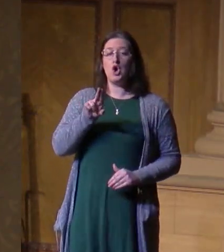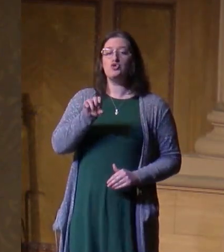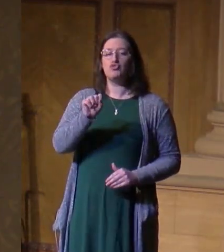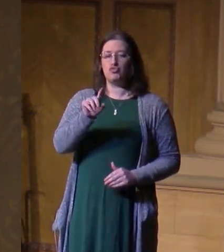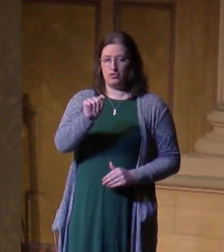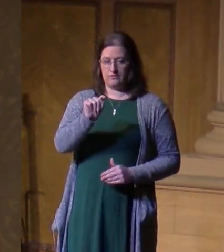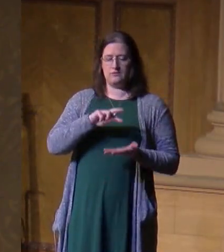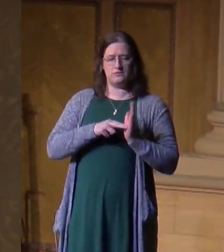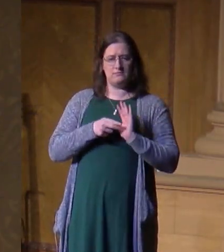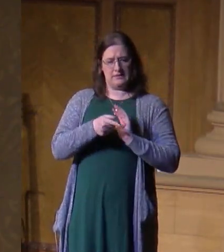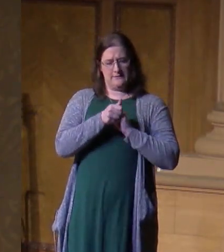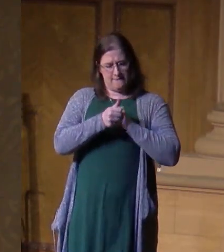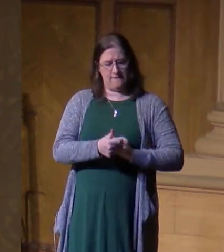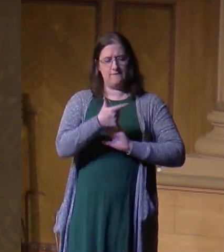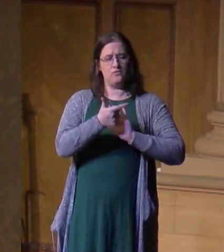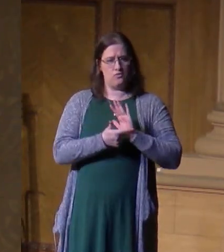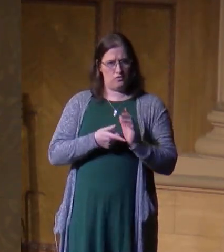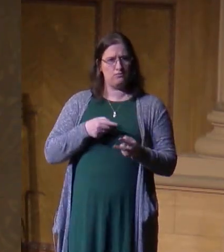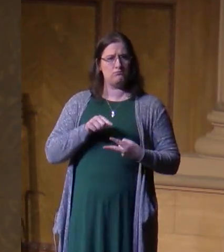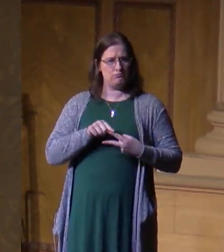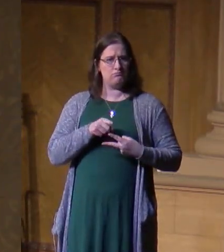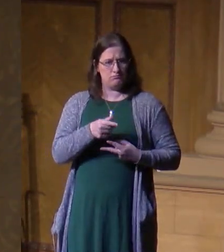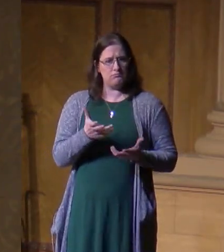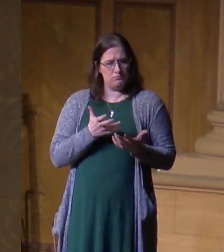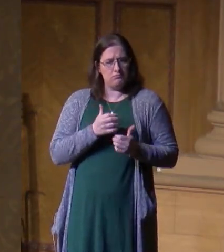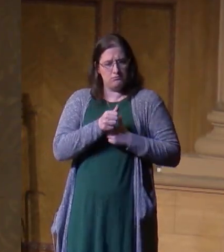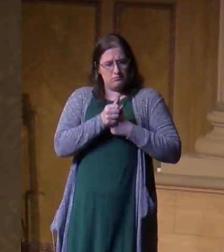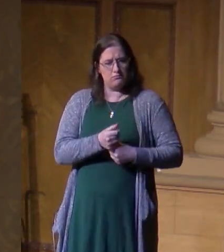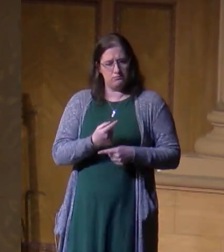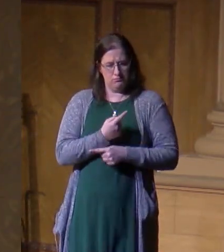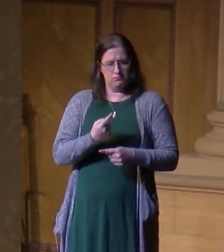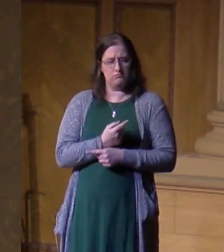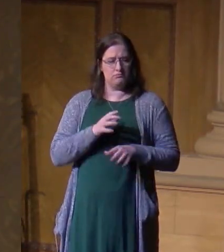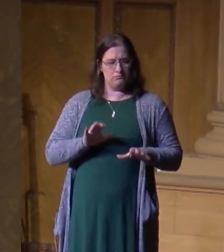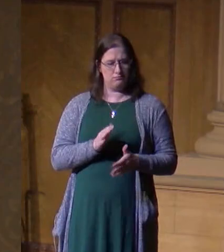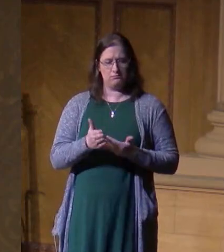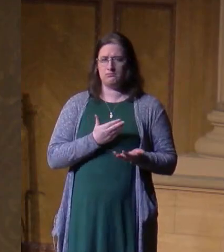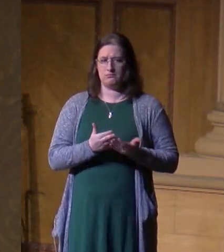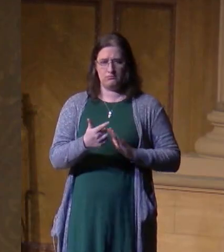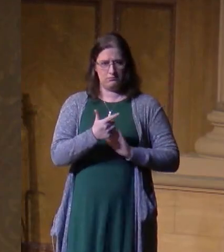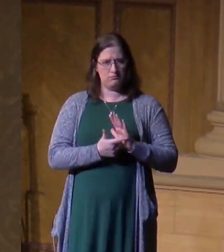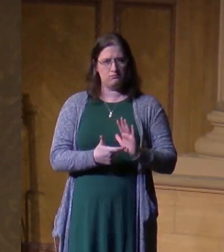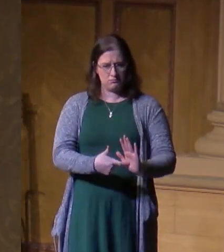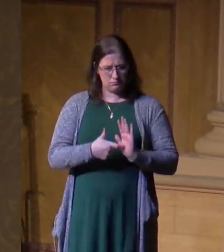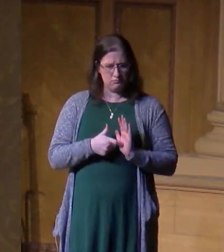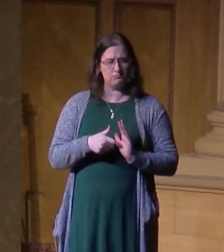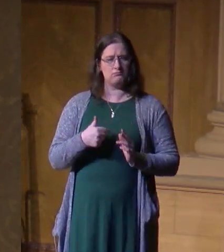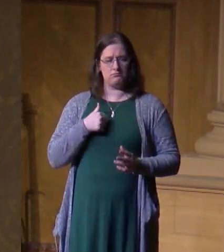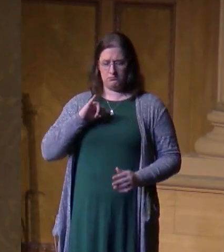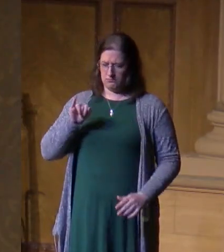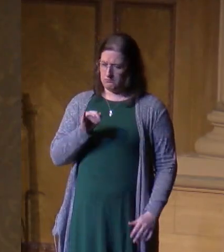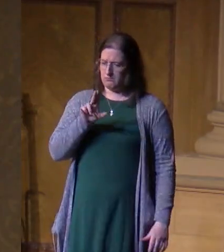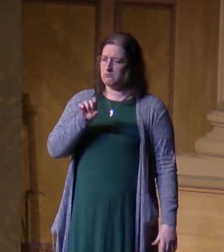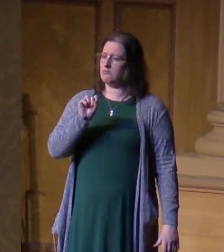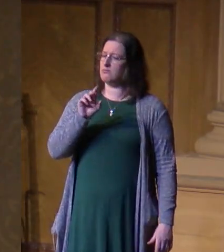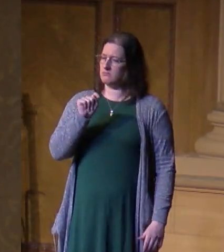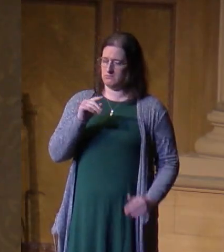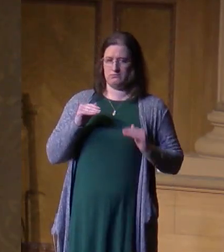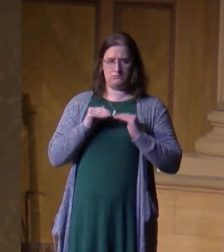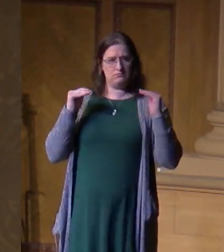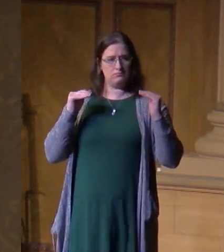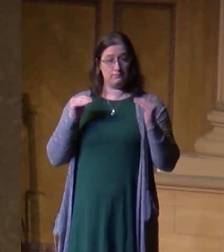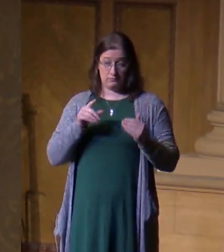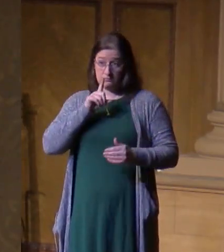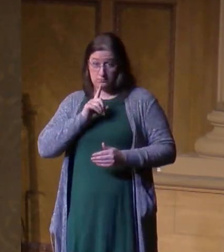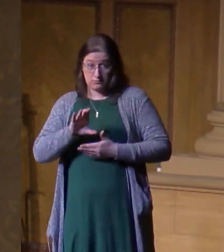followed the law. He wanted to follow it the right way, do what it says, be the just man he should be. again, there were